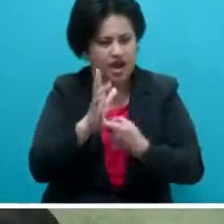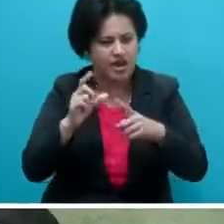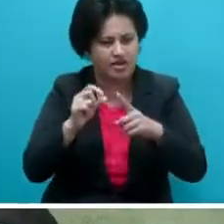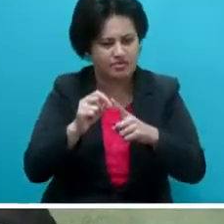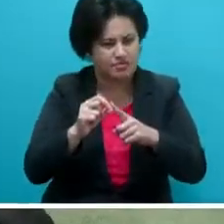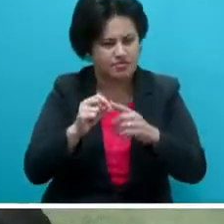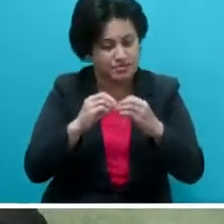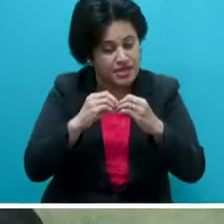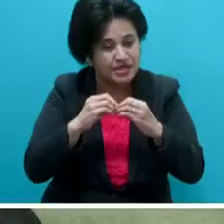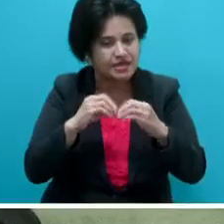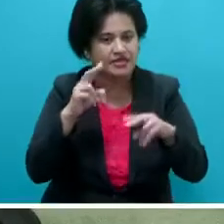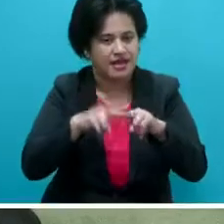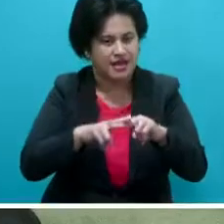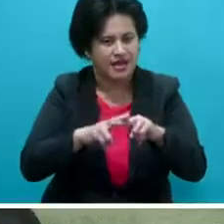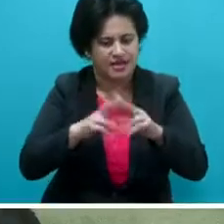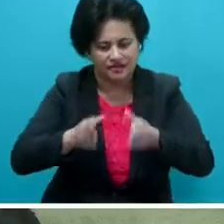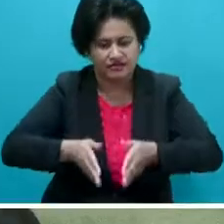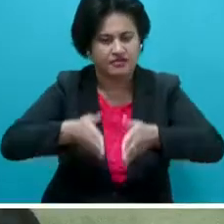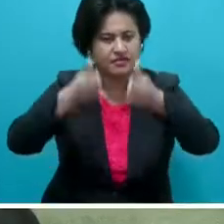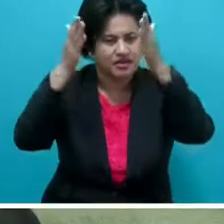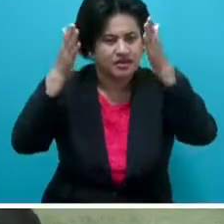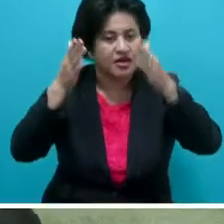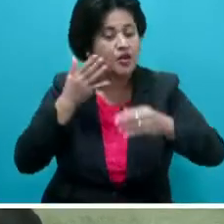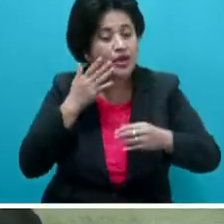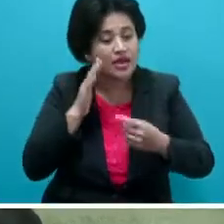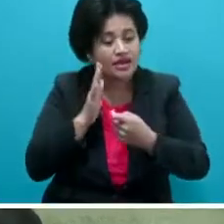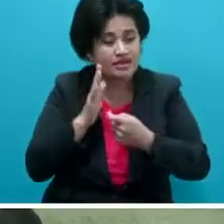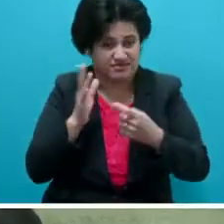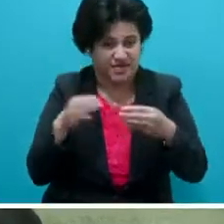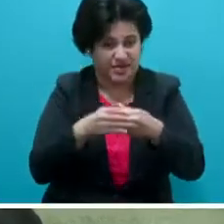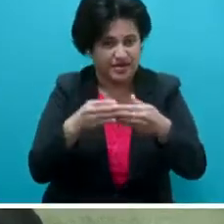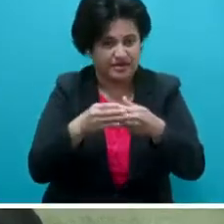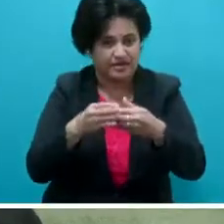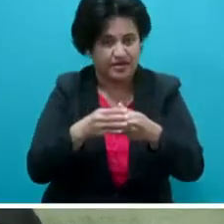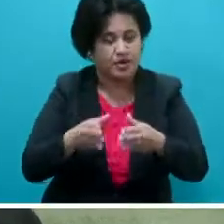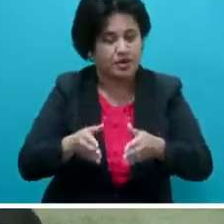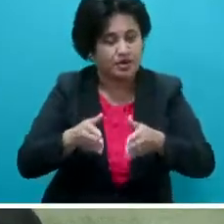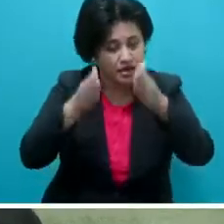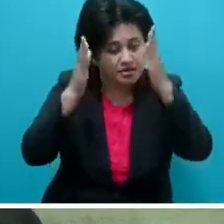revised GDP growth, this RBF has said 1%.